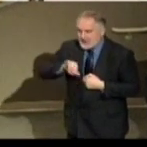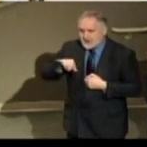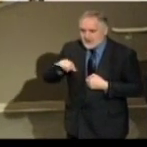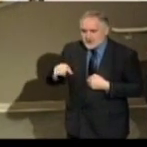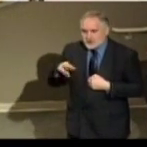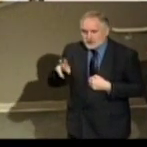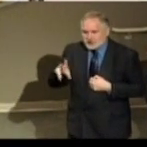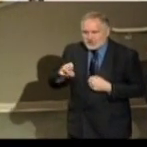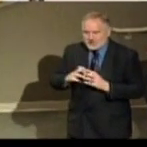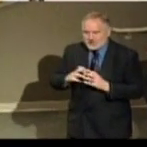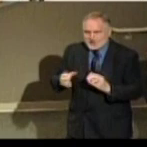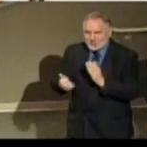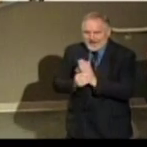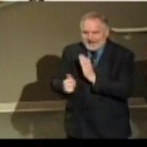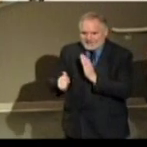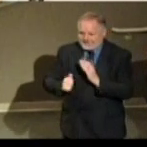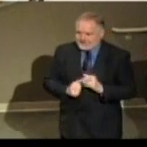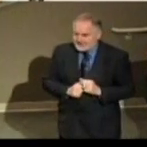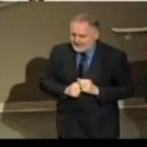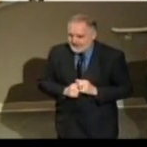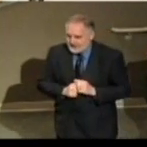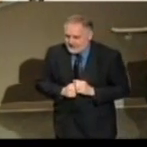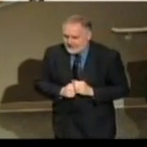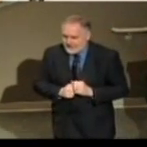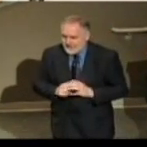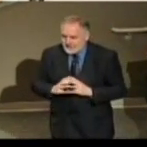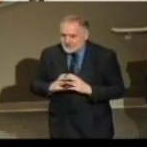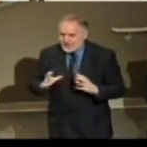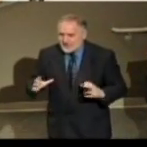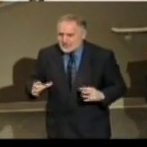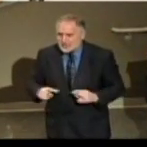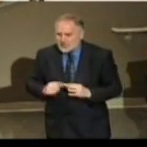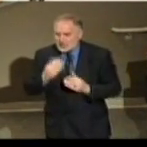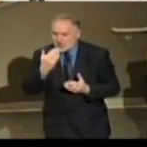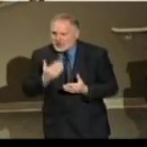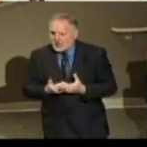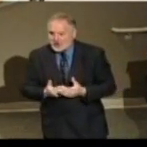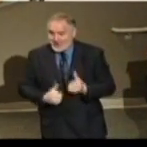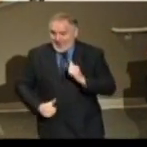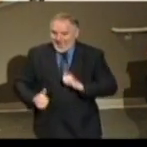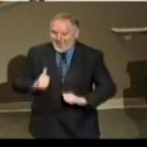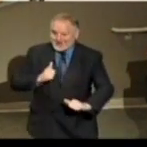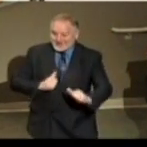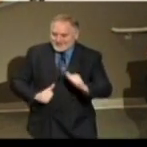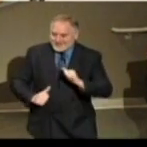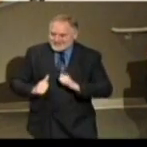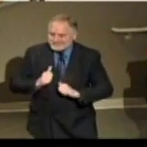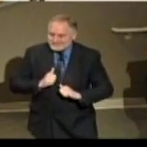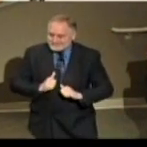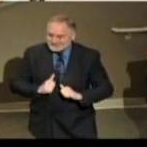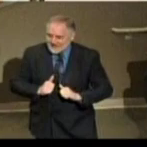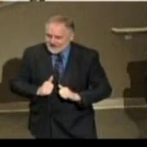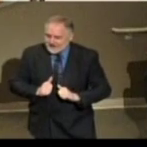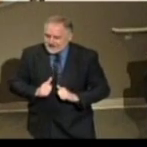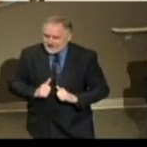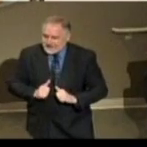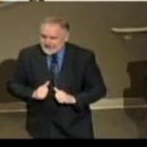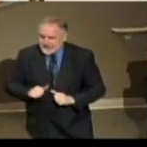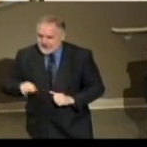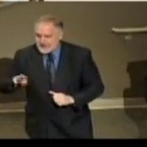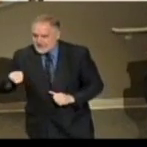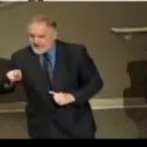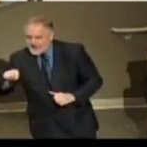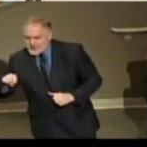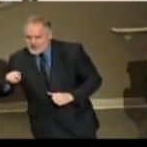Judas was so talented, and he had such a good act. Matthew,